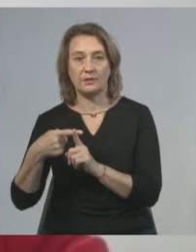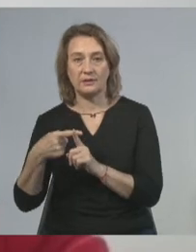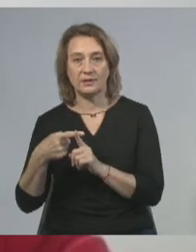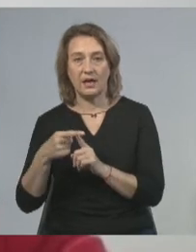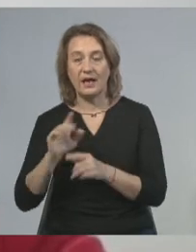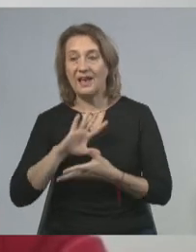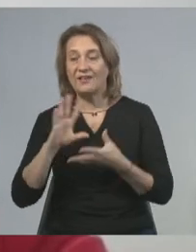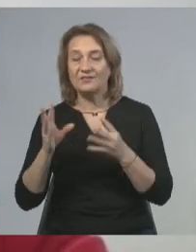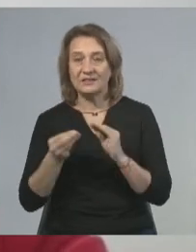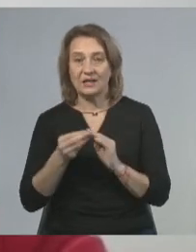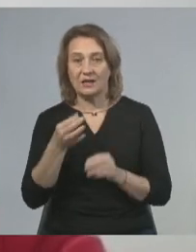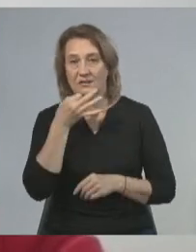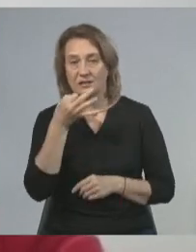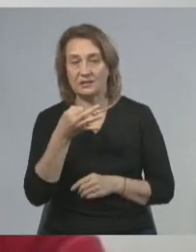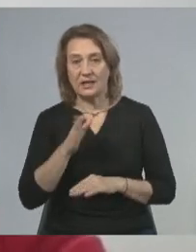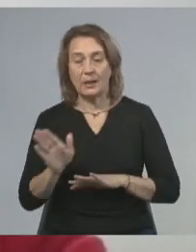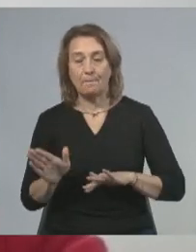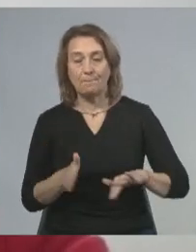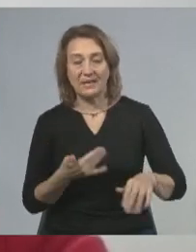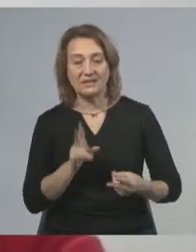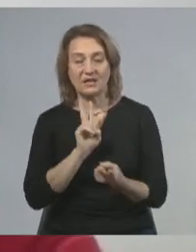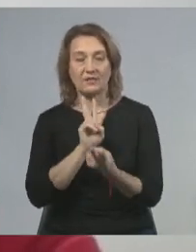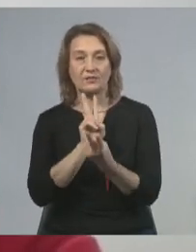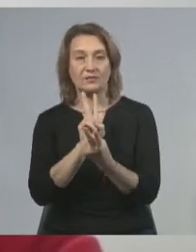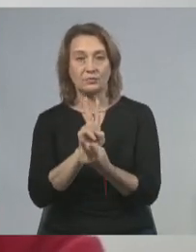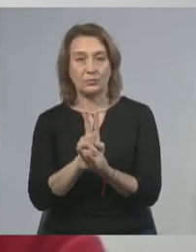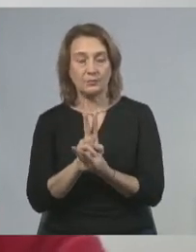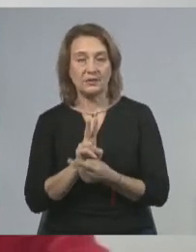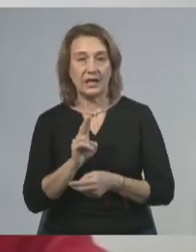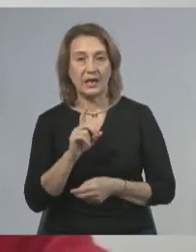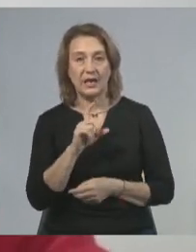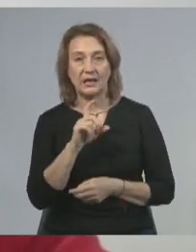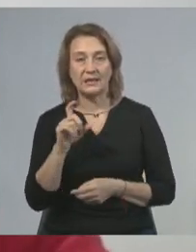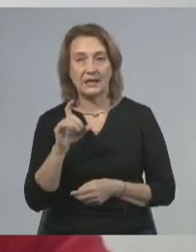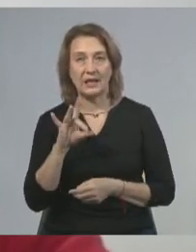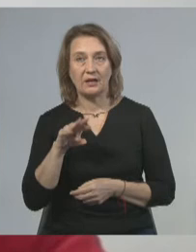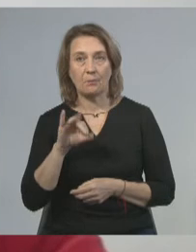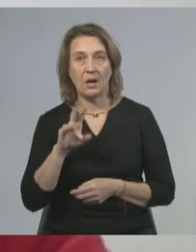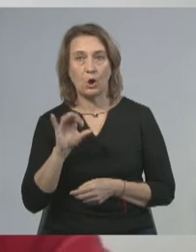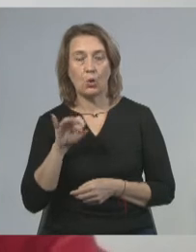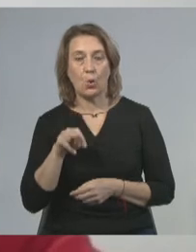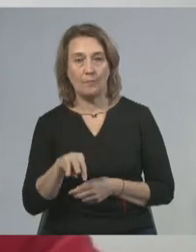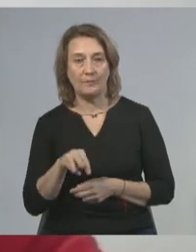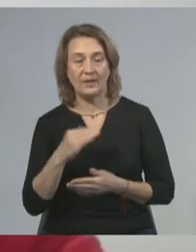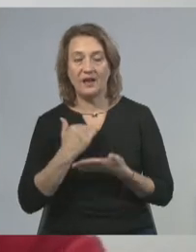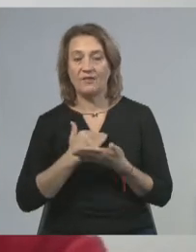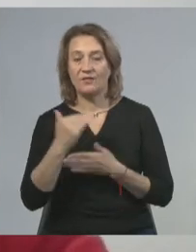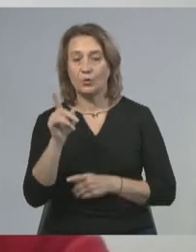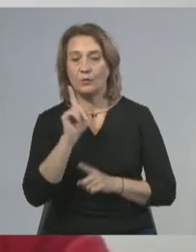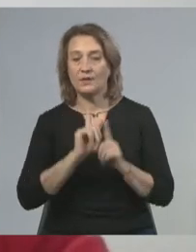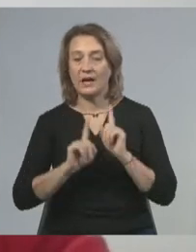the situation changes for the better probably we can help this election sooner